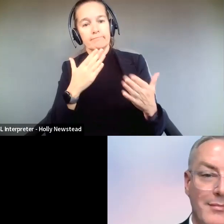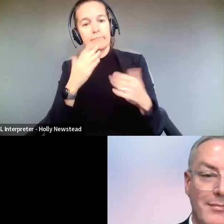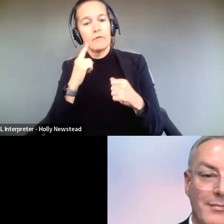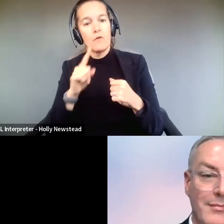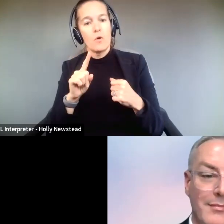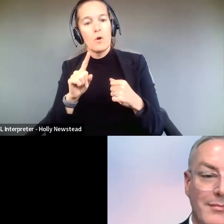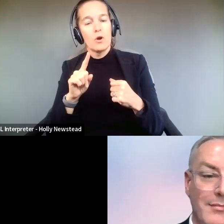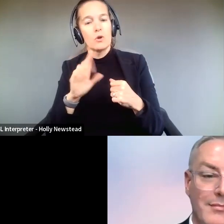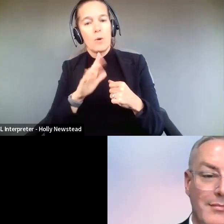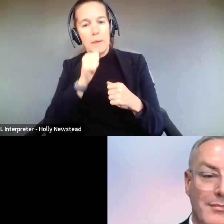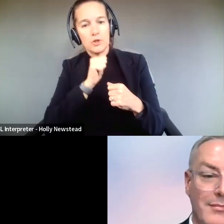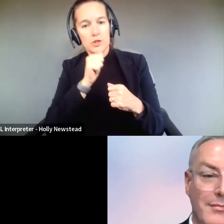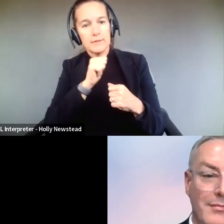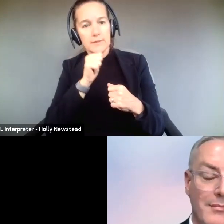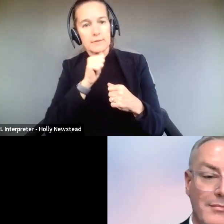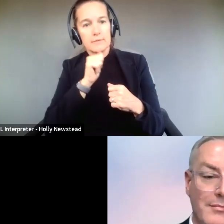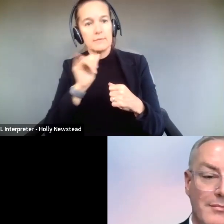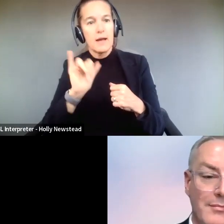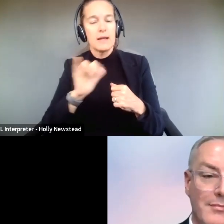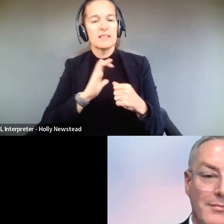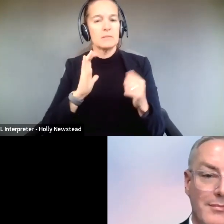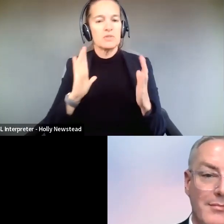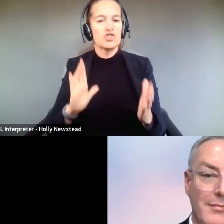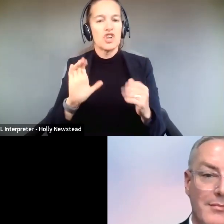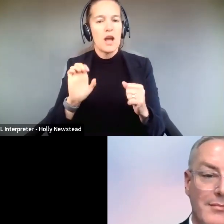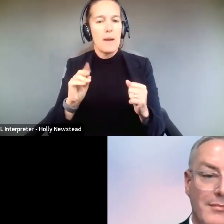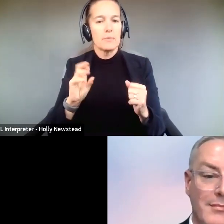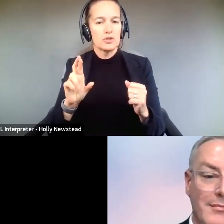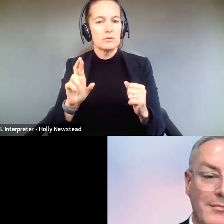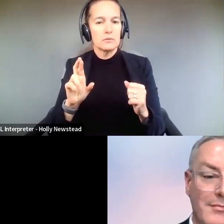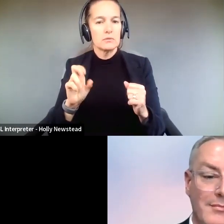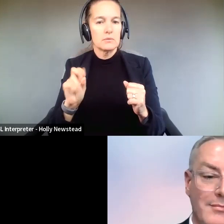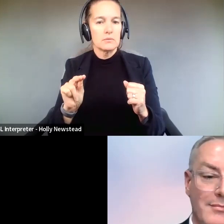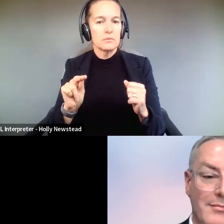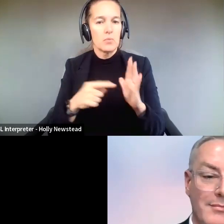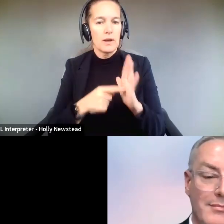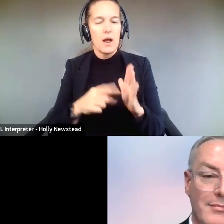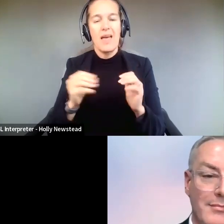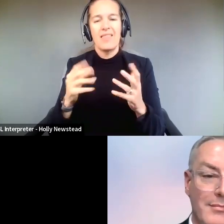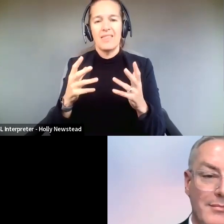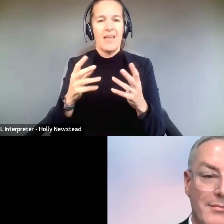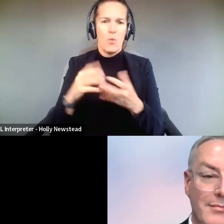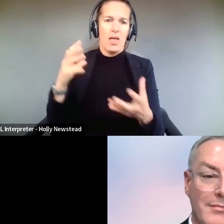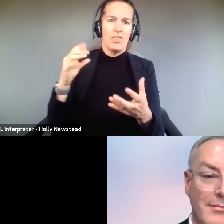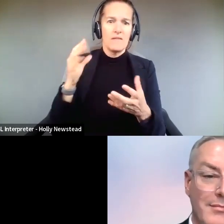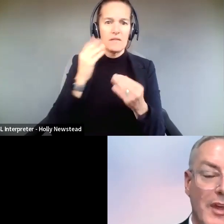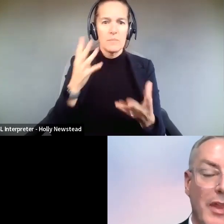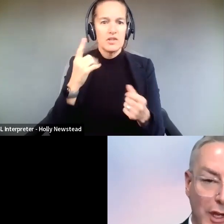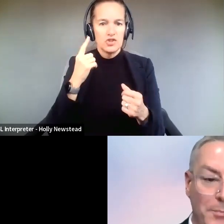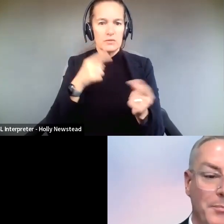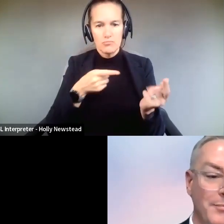your patience, as Commissioner Emerson pointed out, as well for the wealth of information that you have brought to this hearing. Thank